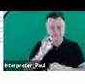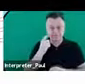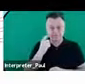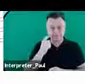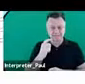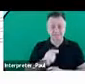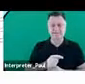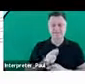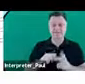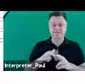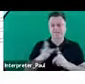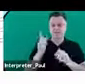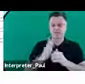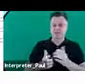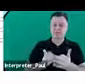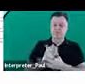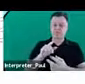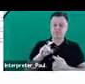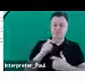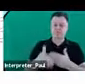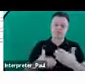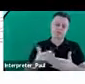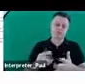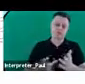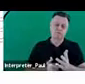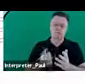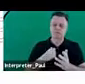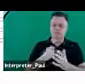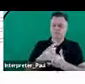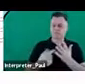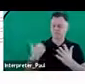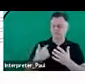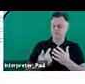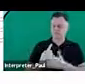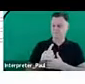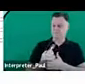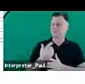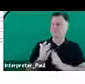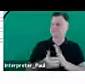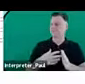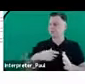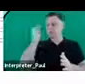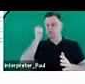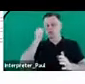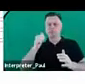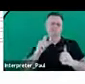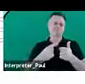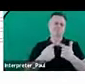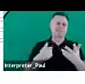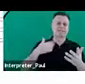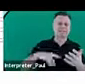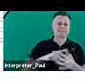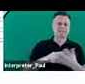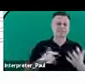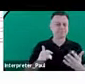if you haven't been through a recruitment process before, or if your disability is newly acquired, you're not going to know necessarily what it is that you need.